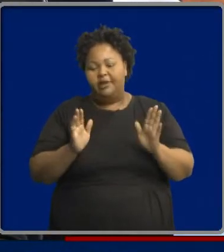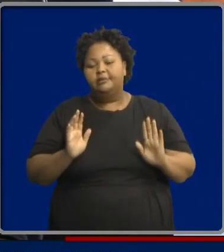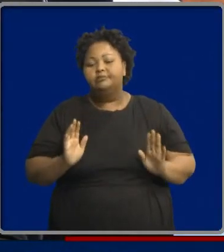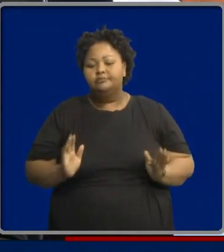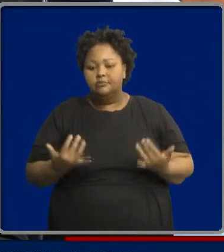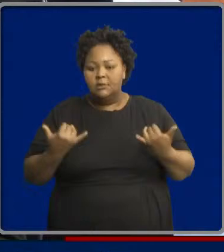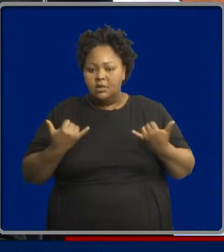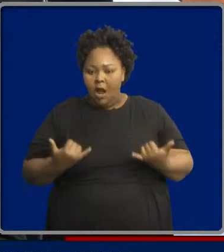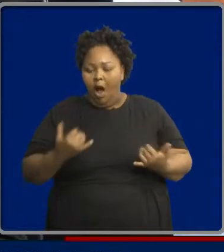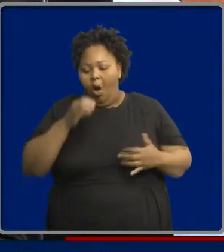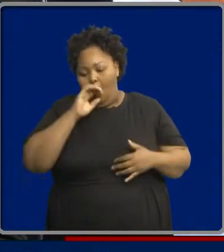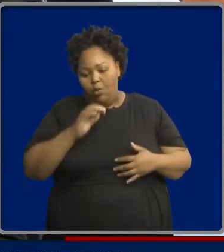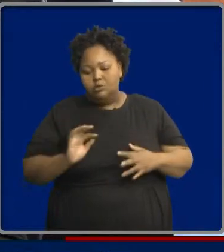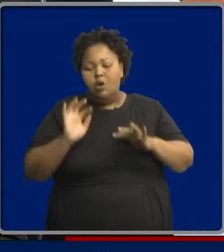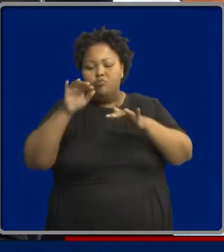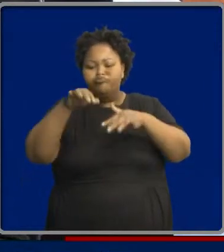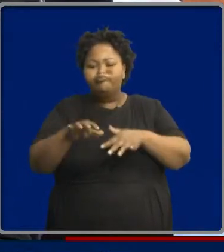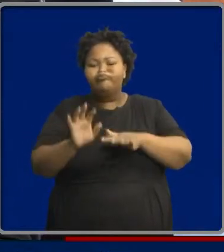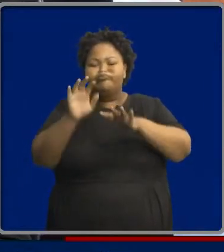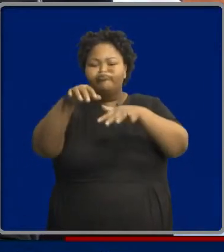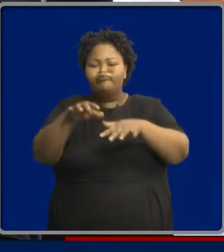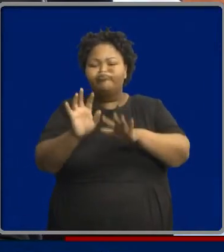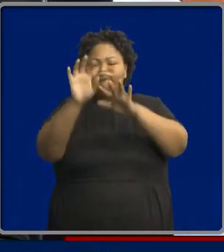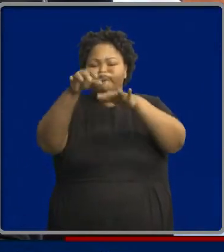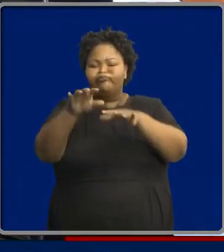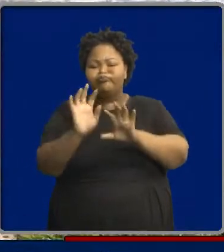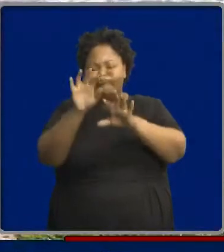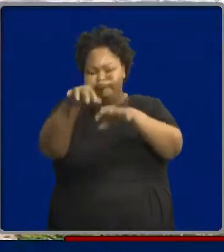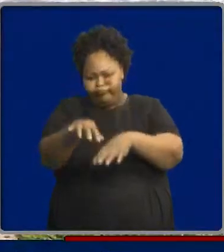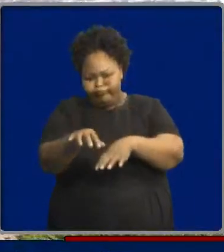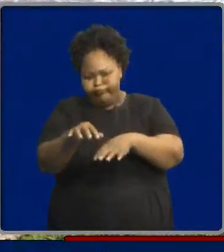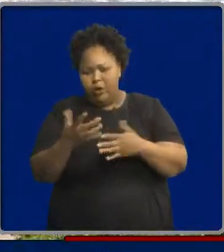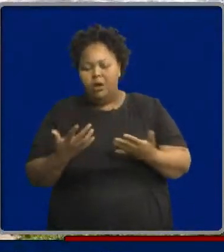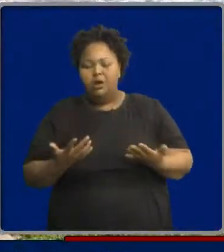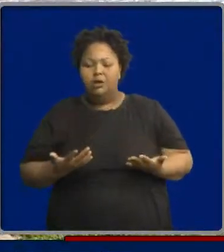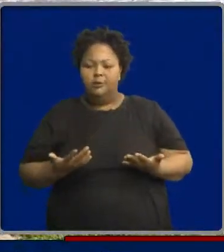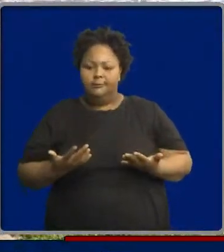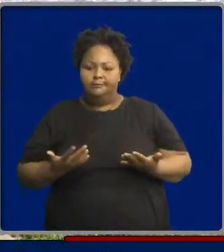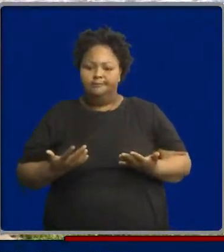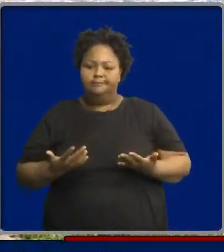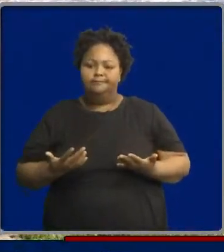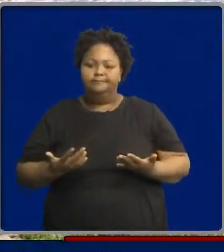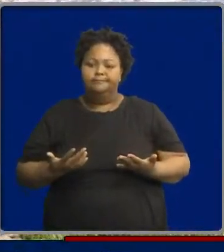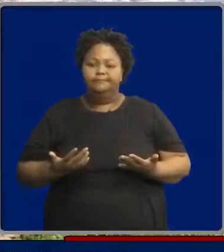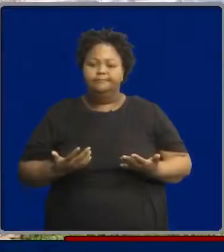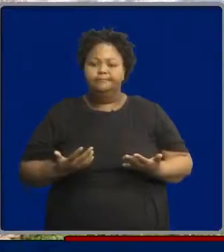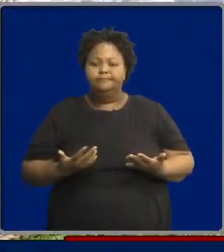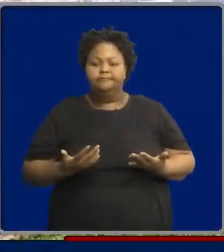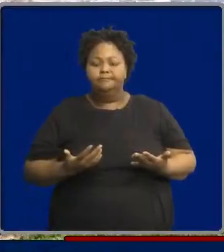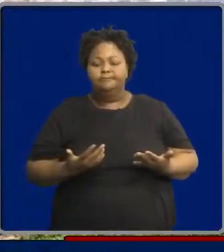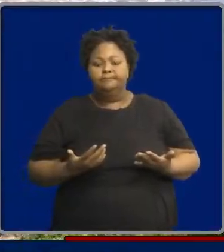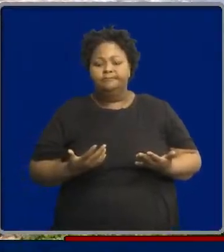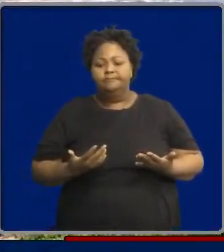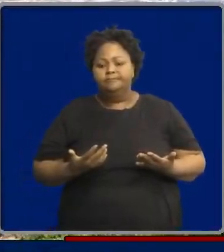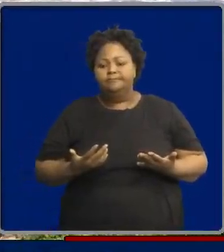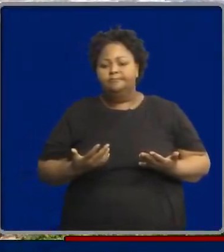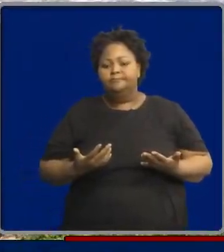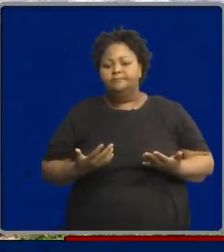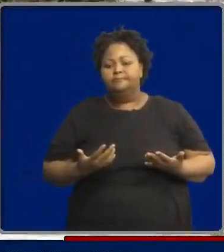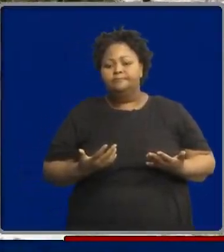that stream or in that river system, which now discharges more water into the Mkondo River.